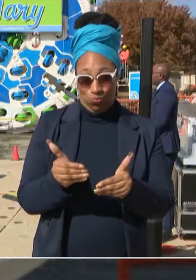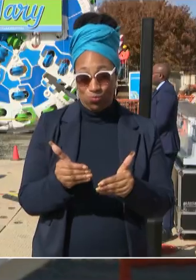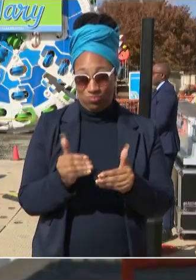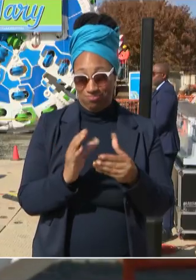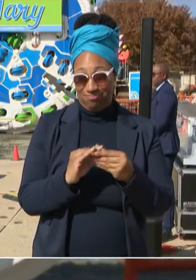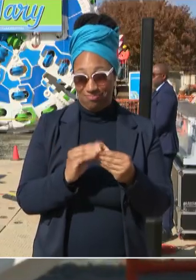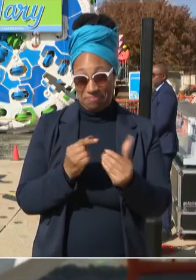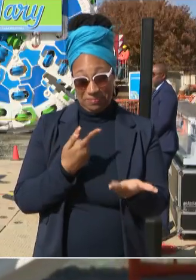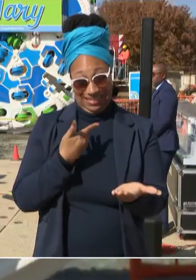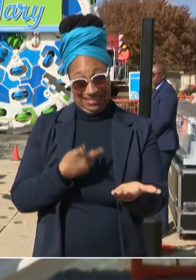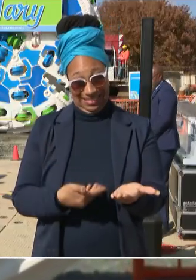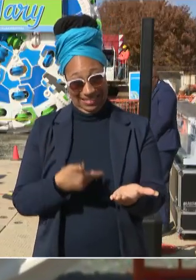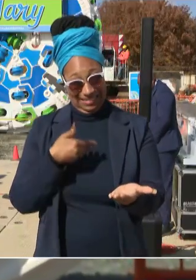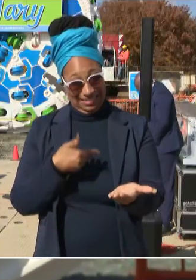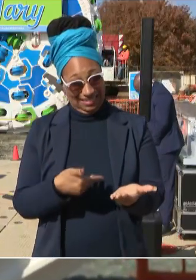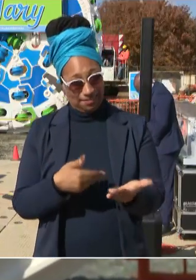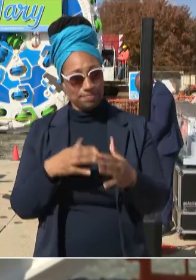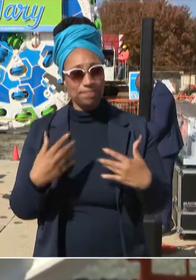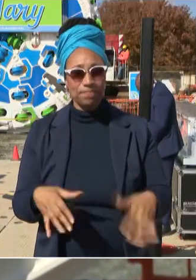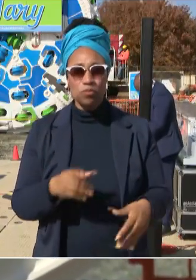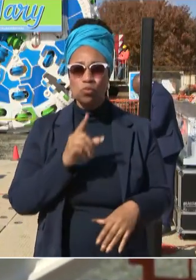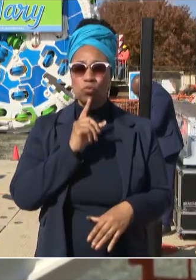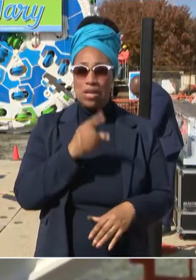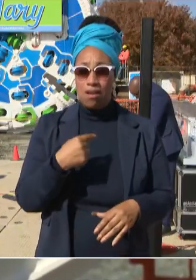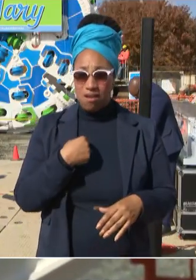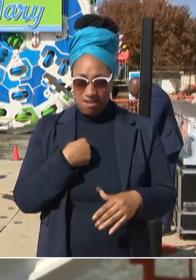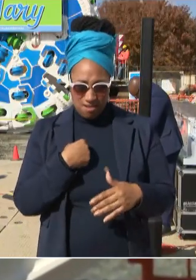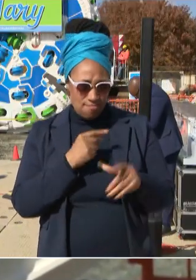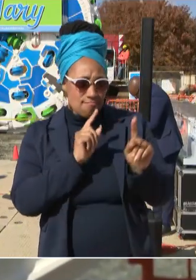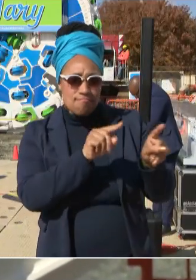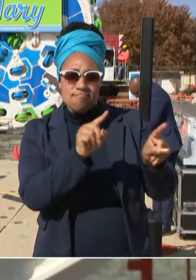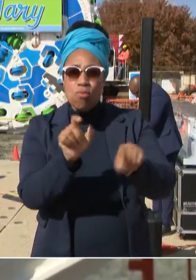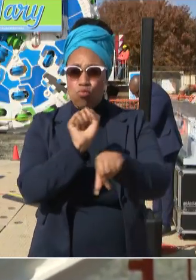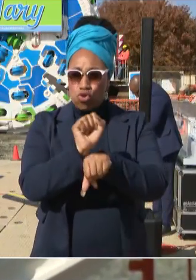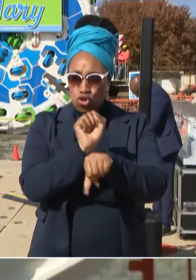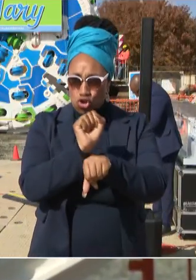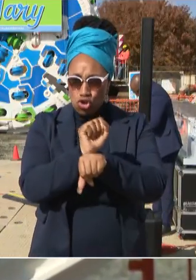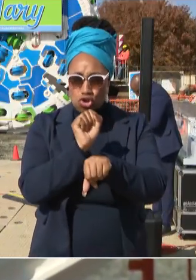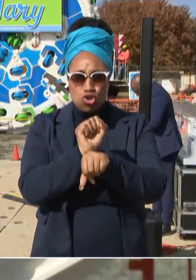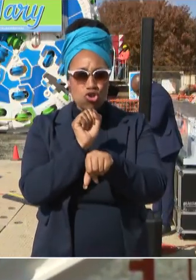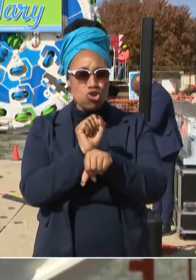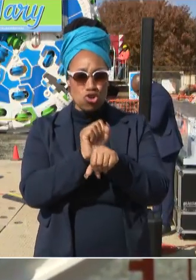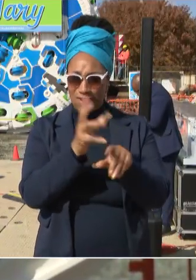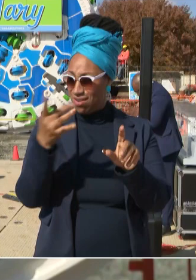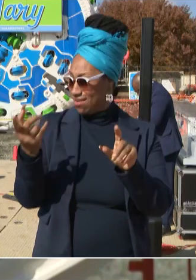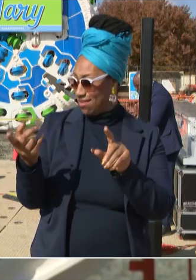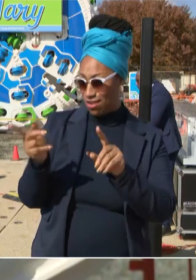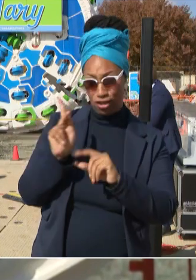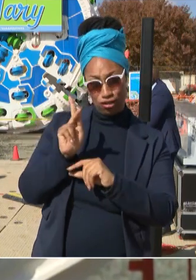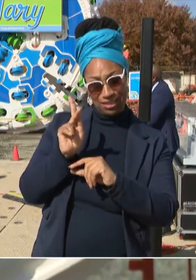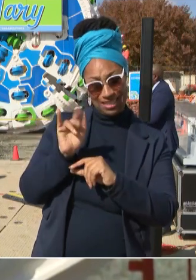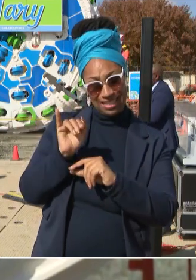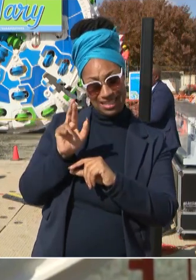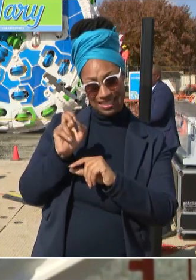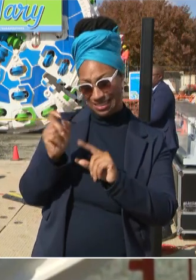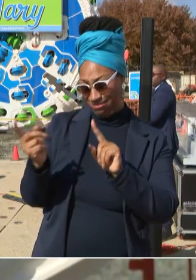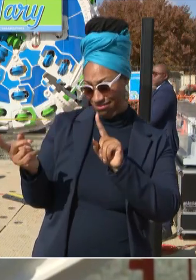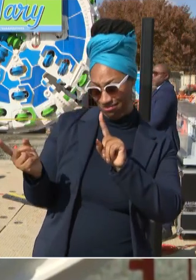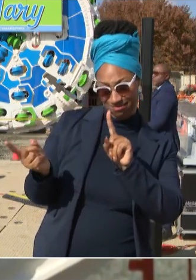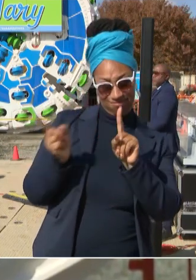road with me and have you introduce me as I go around. That was great. Thank you very much. You know, we all know